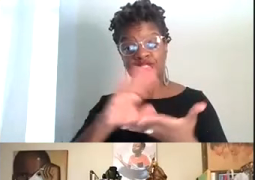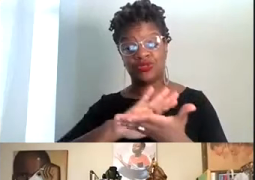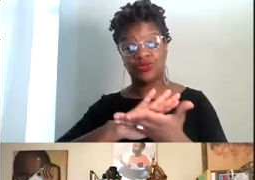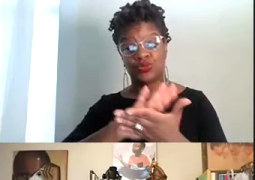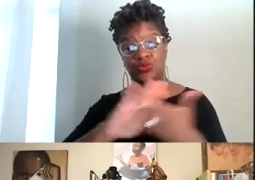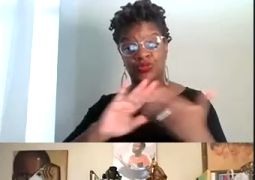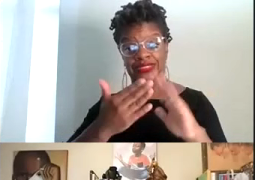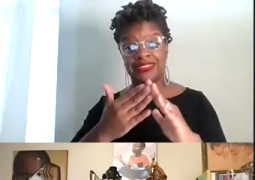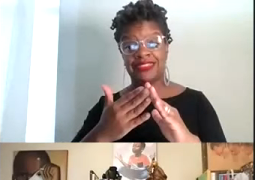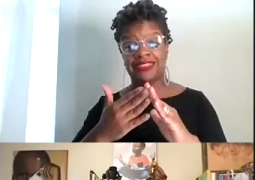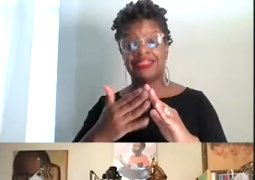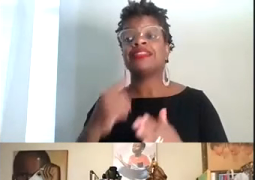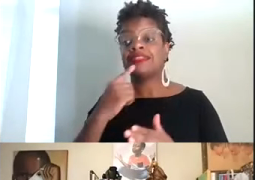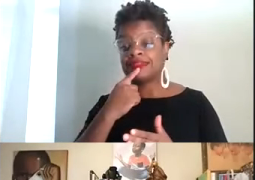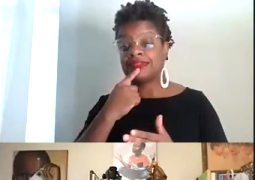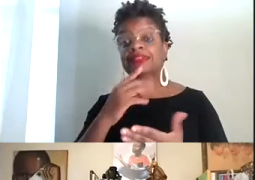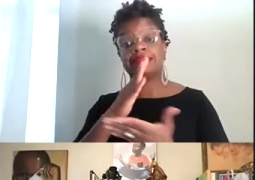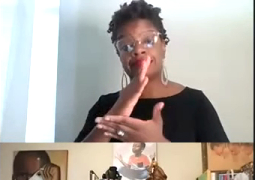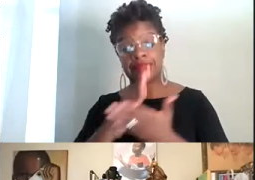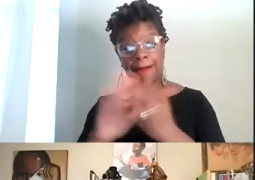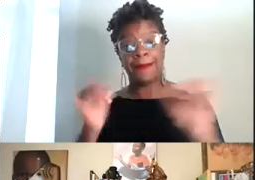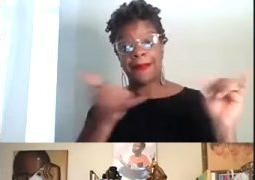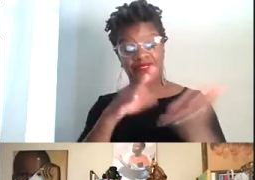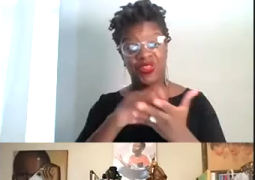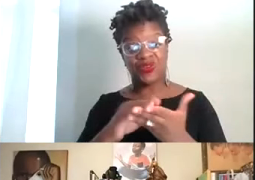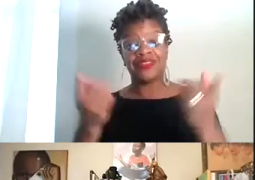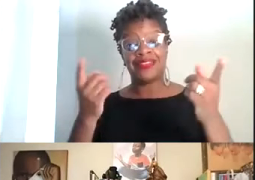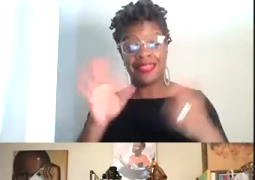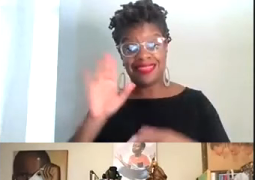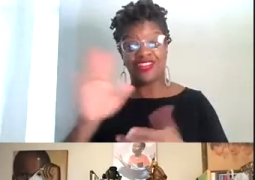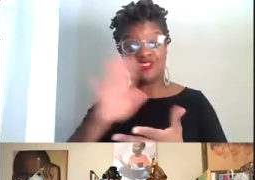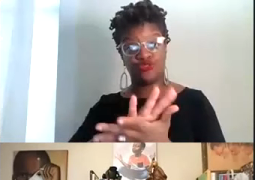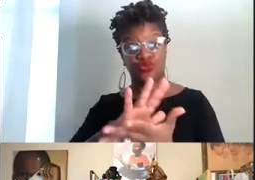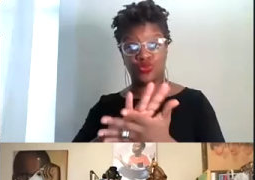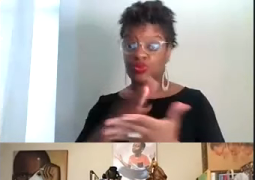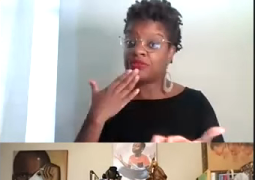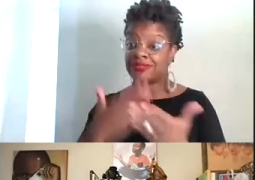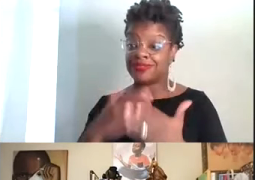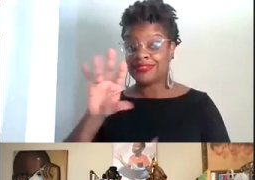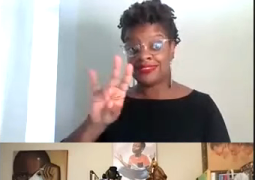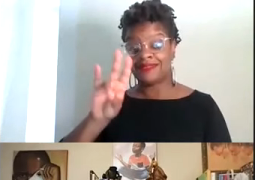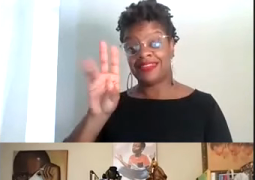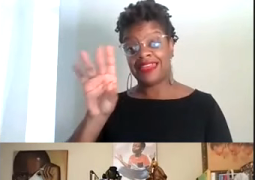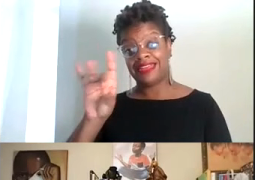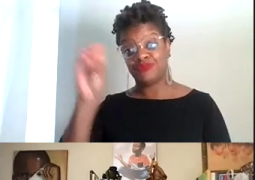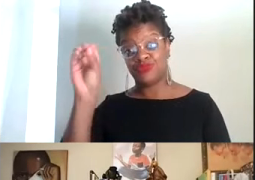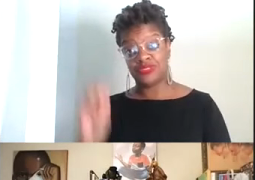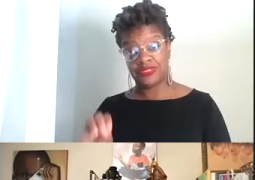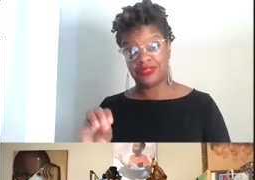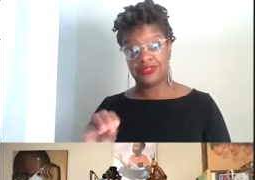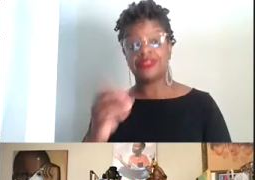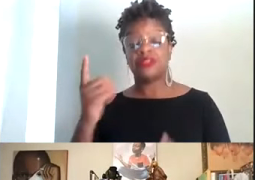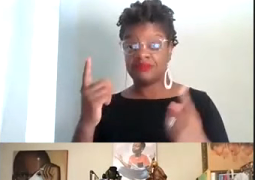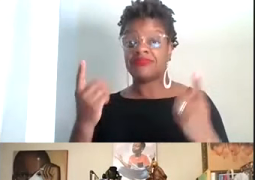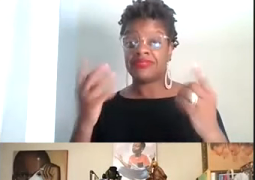that some playful learning is actually happening at their school. So we're already in a good spot of that stuff is happening